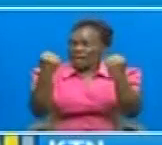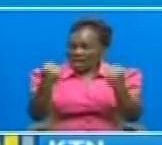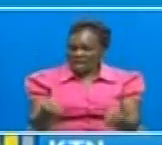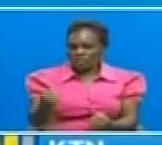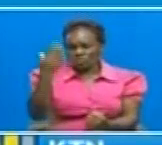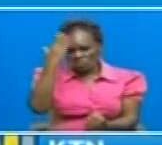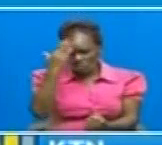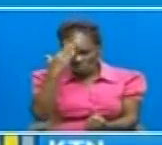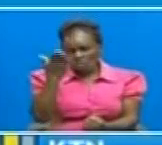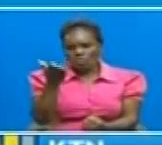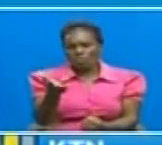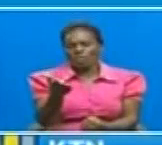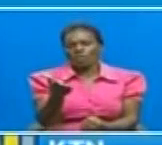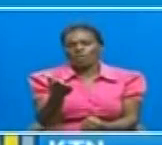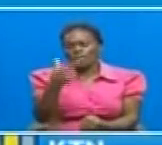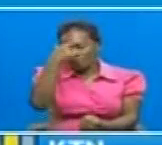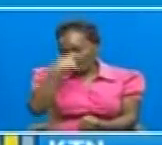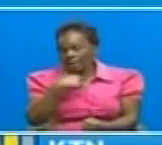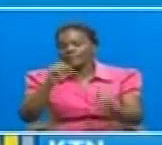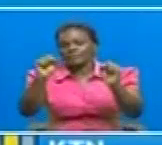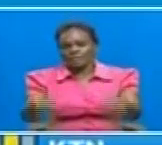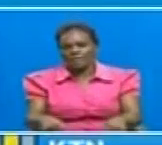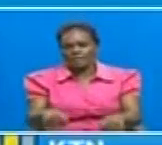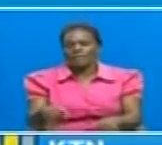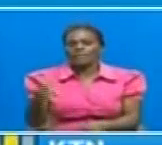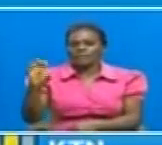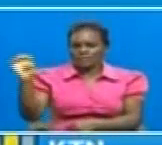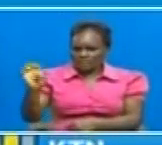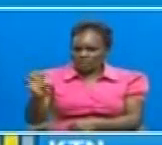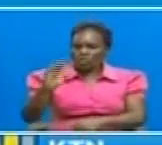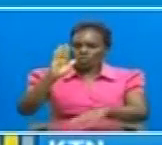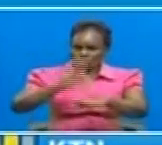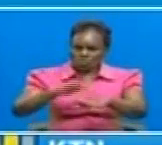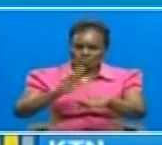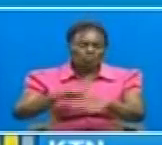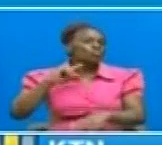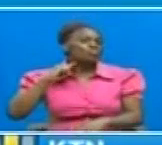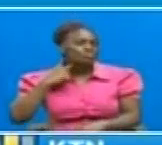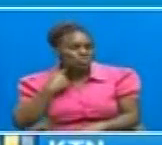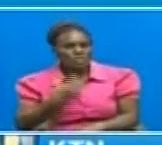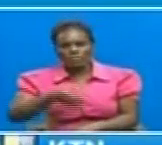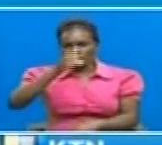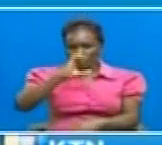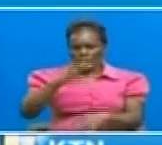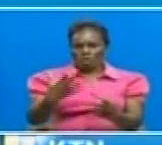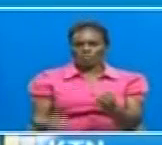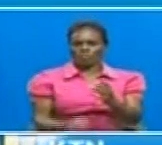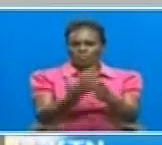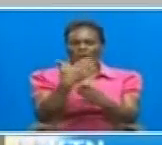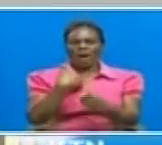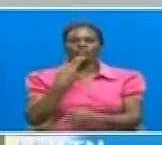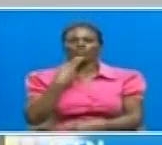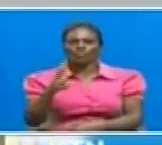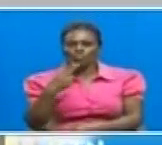to make and is the culprit behind blindness. Ethanol is suitable for human consumption and produced from anything that has